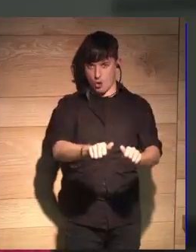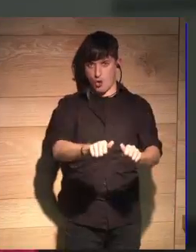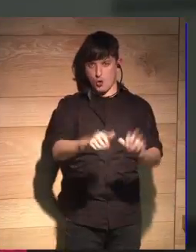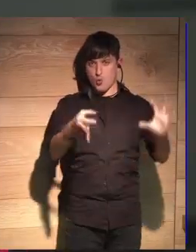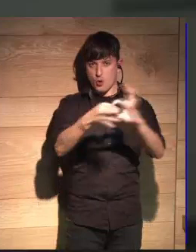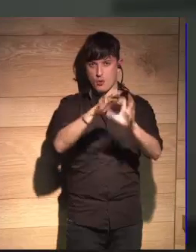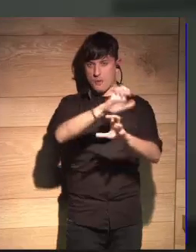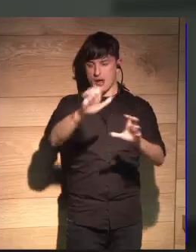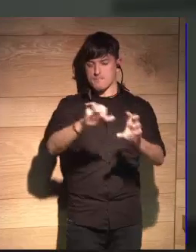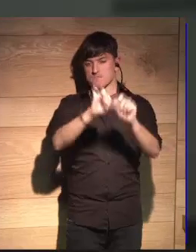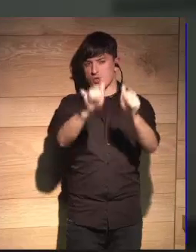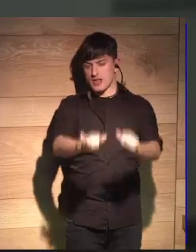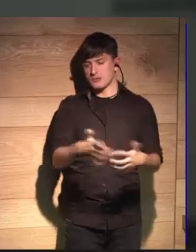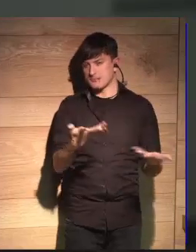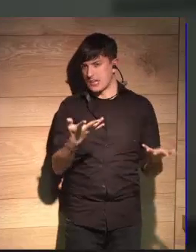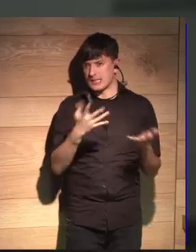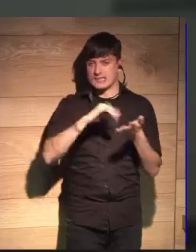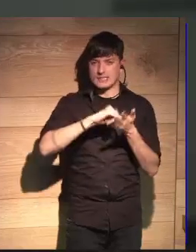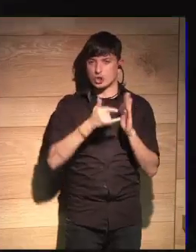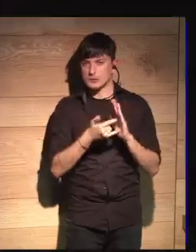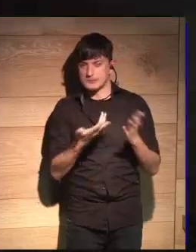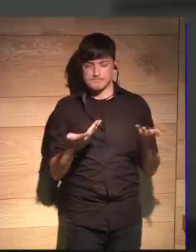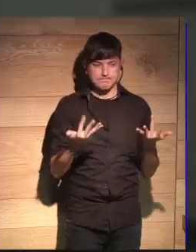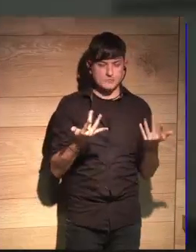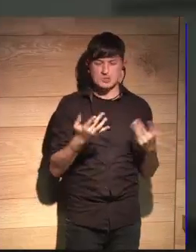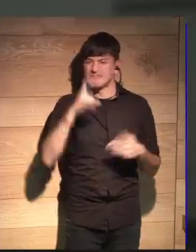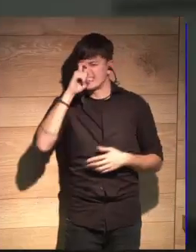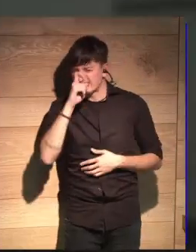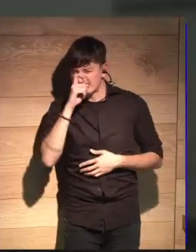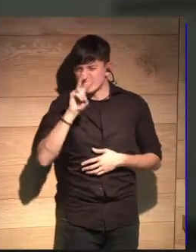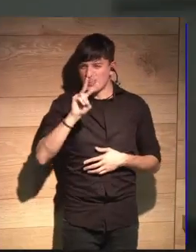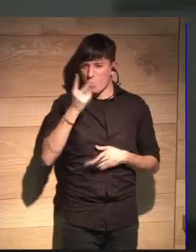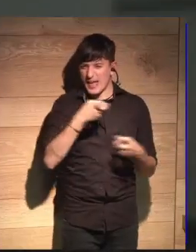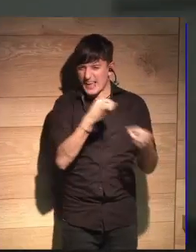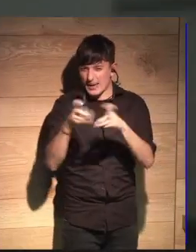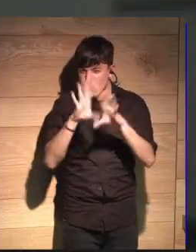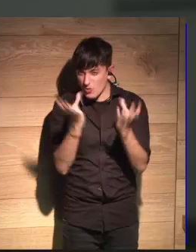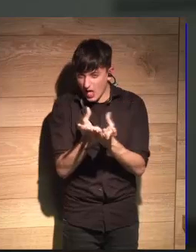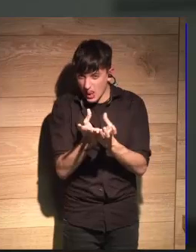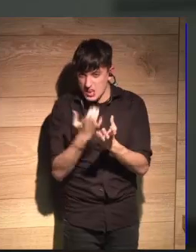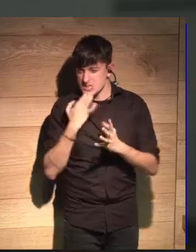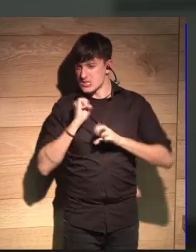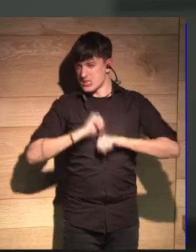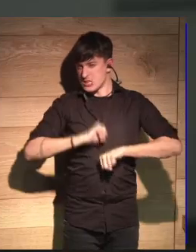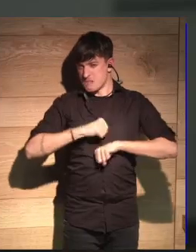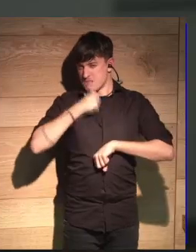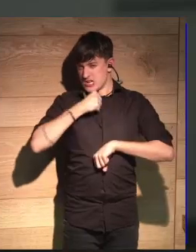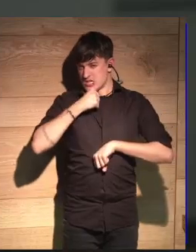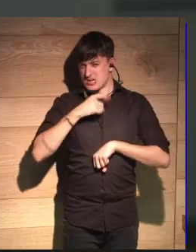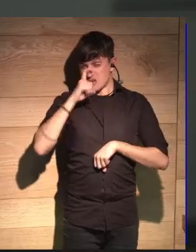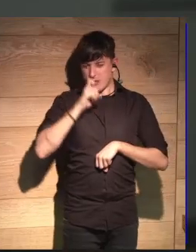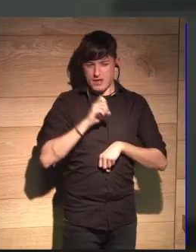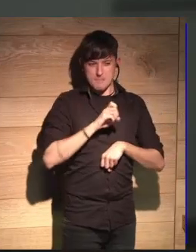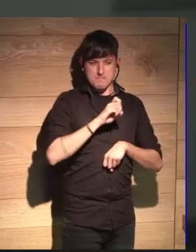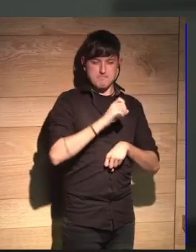If any of you are old enough to remember World War II, if any of you are old enough to remember 1945 and the opening